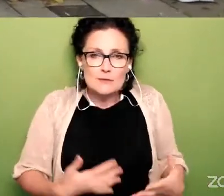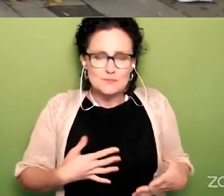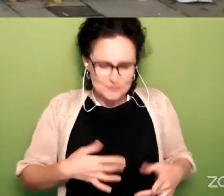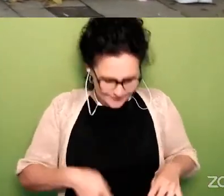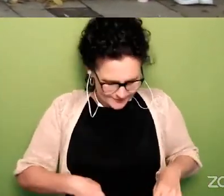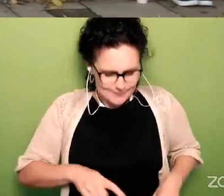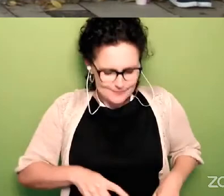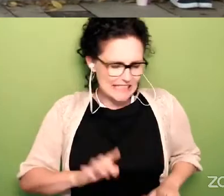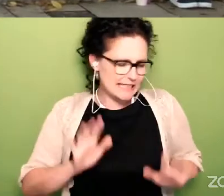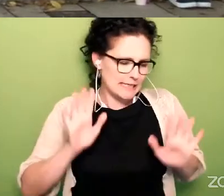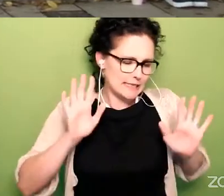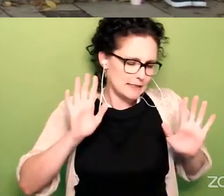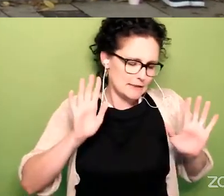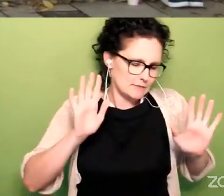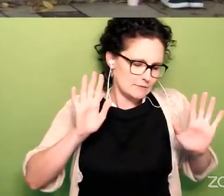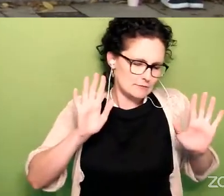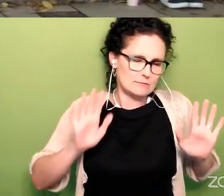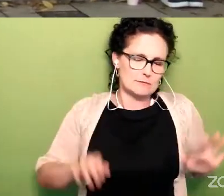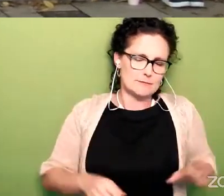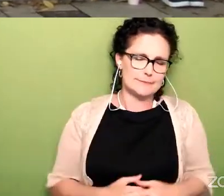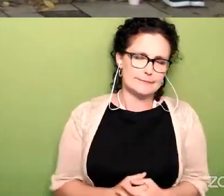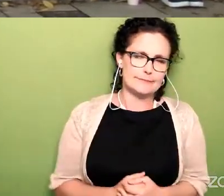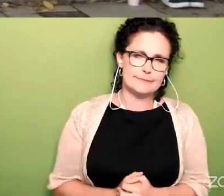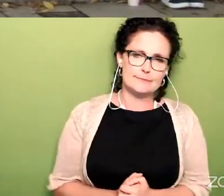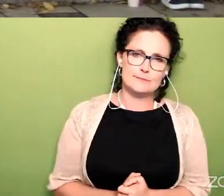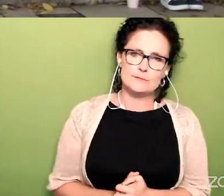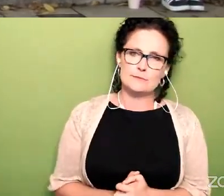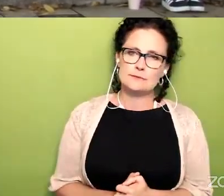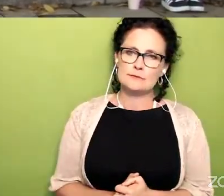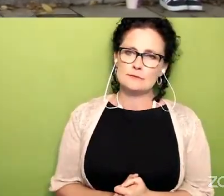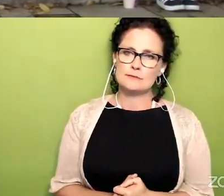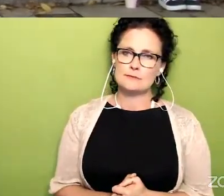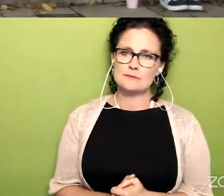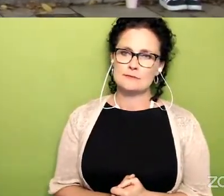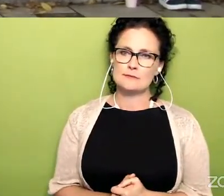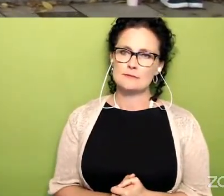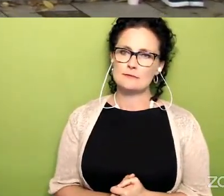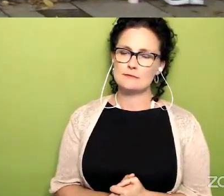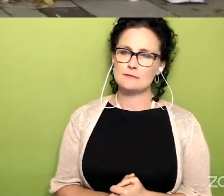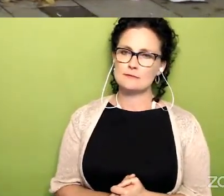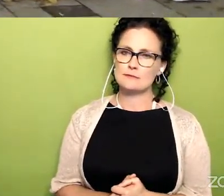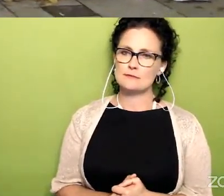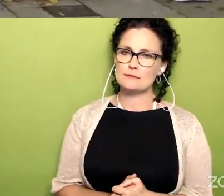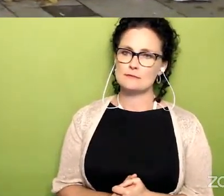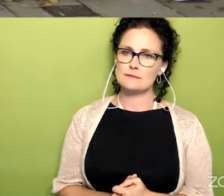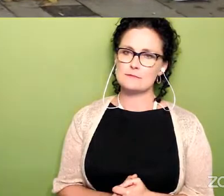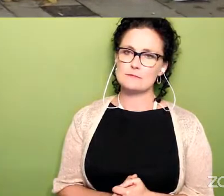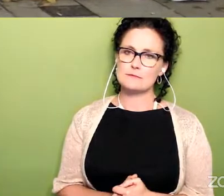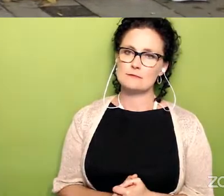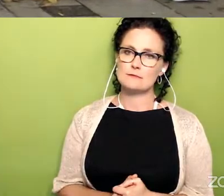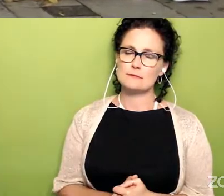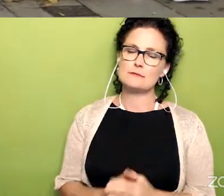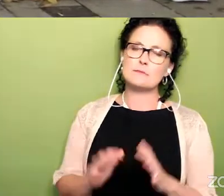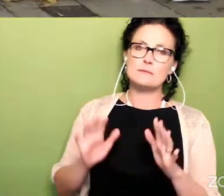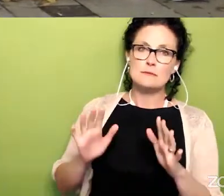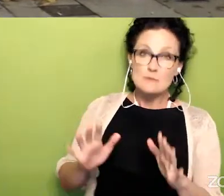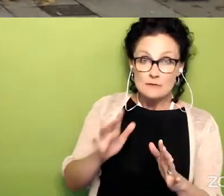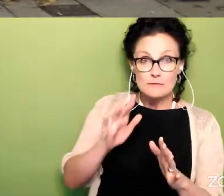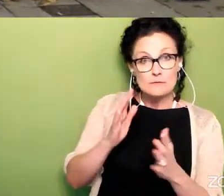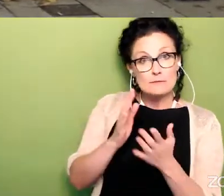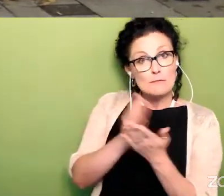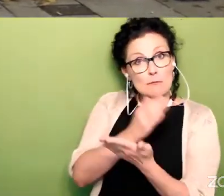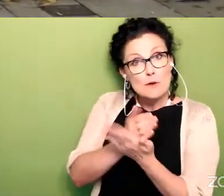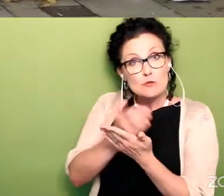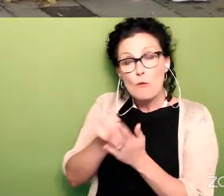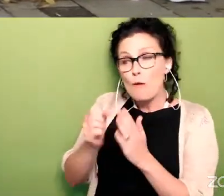I will get us a place where I can grow jasmine for you and rub it in your hair. And we will write letters back home to the family on Sundays